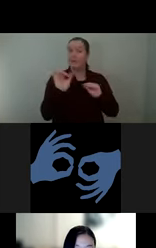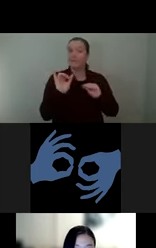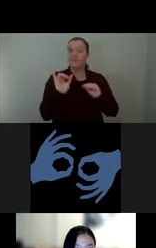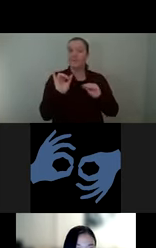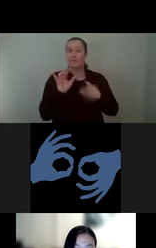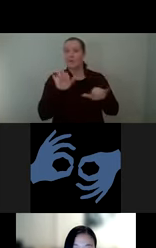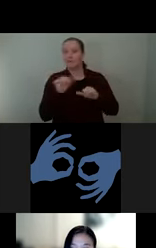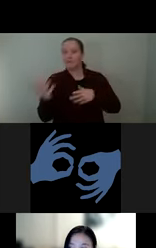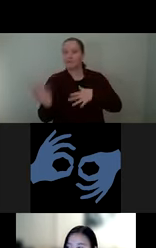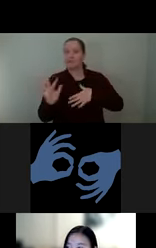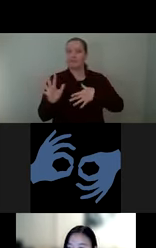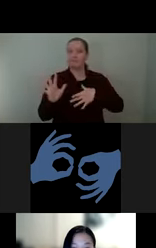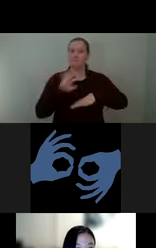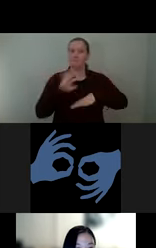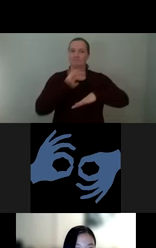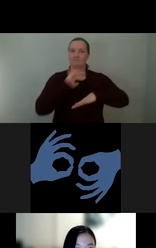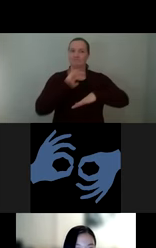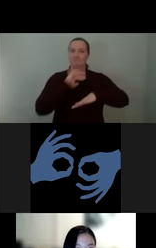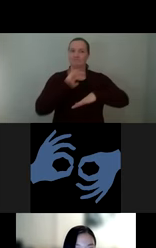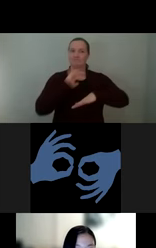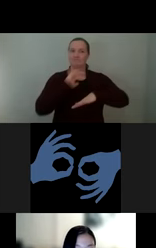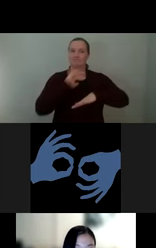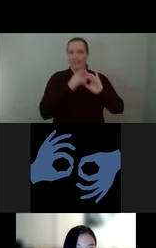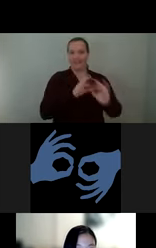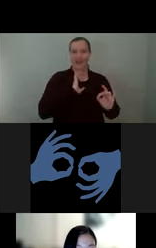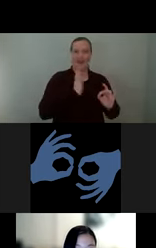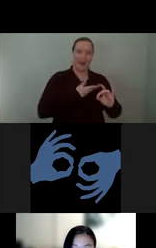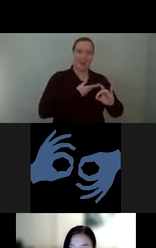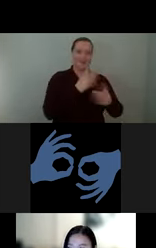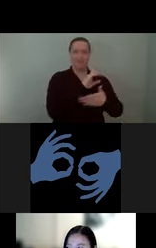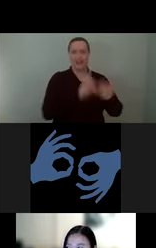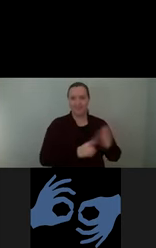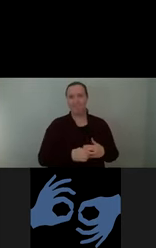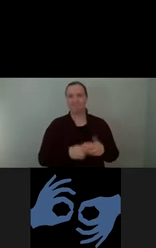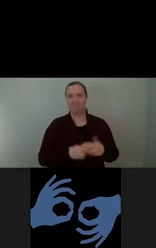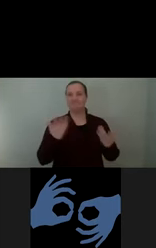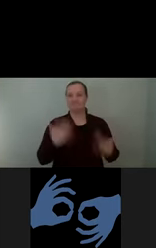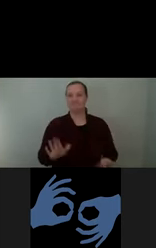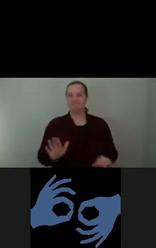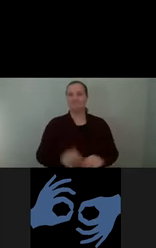temporary installation that's it thank you thanks everyone